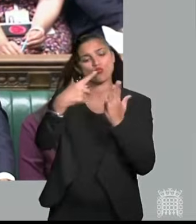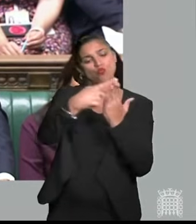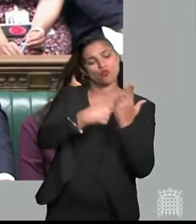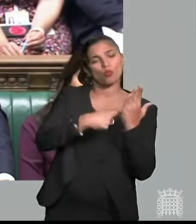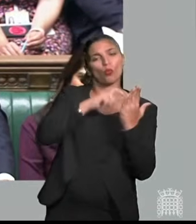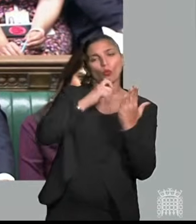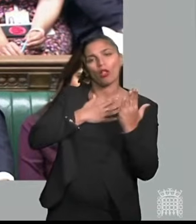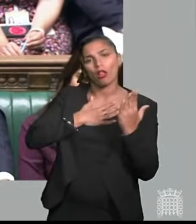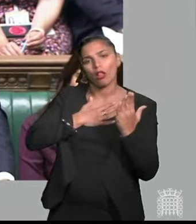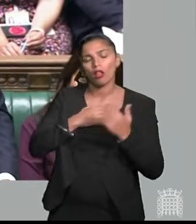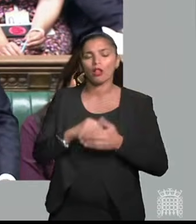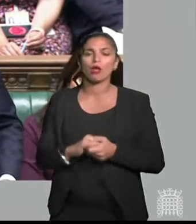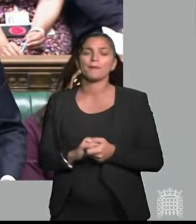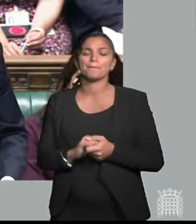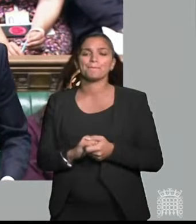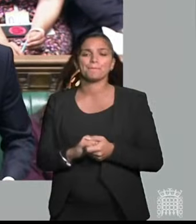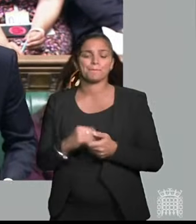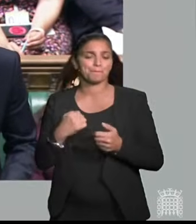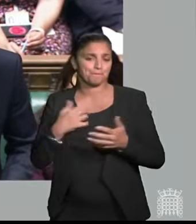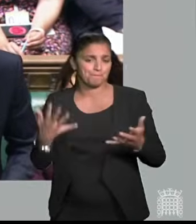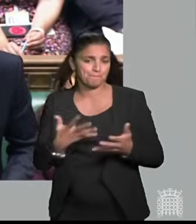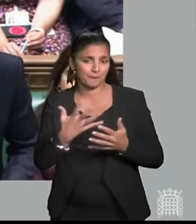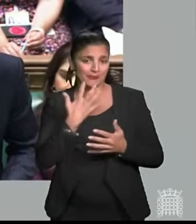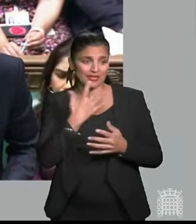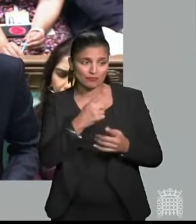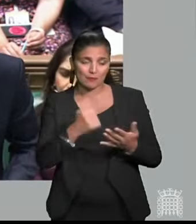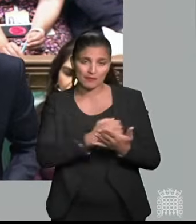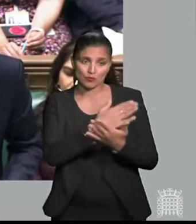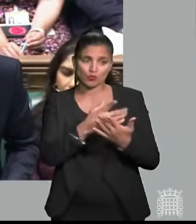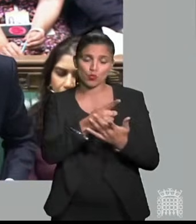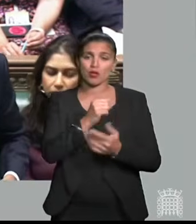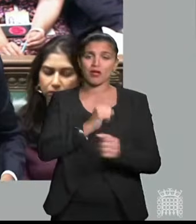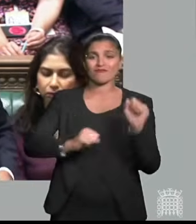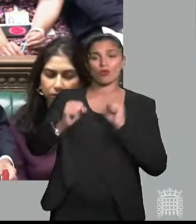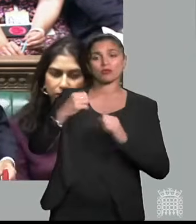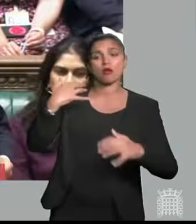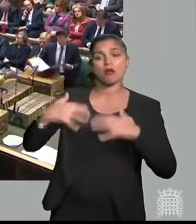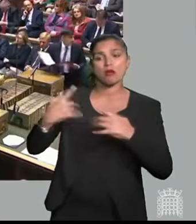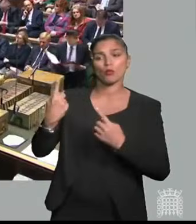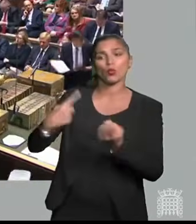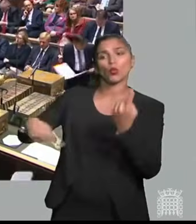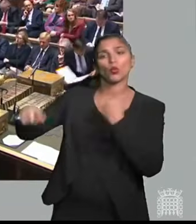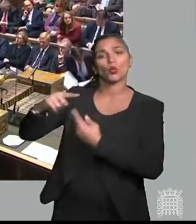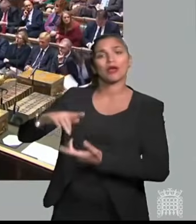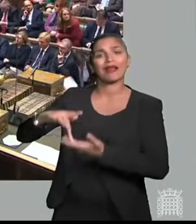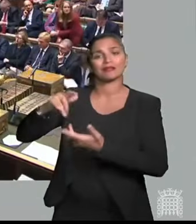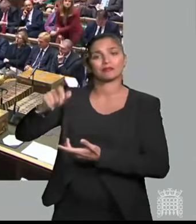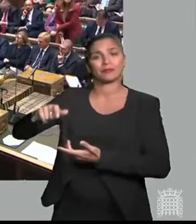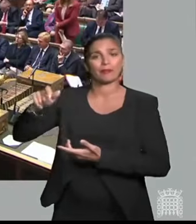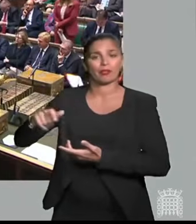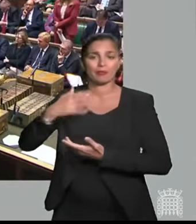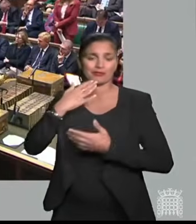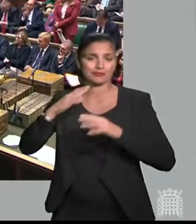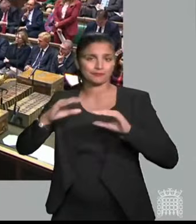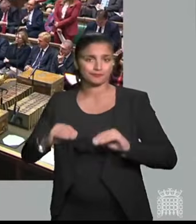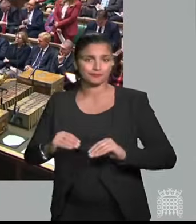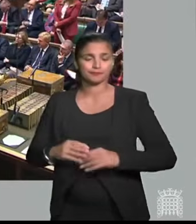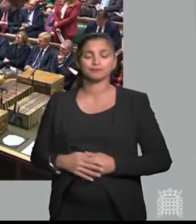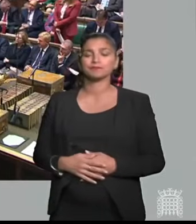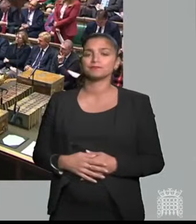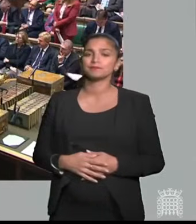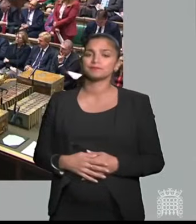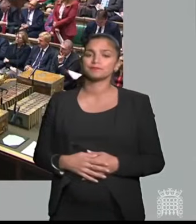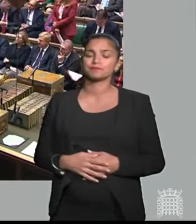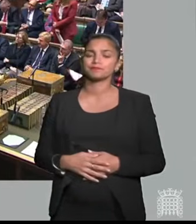and we will continue to urge the Israelis to take every precaution to avoid harming civilians. Stephen Flynn. Mr. Speaker,